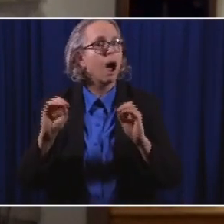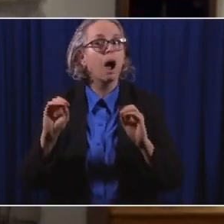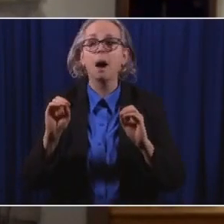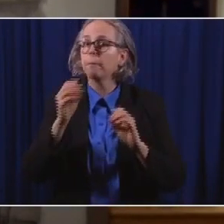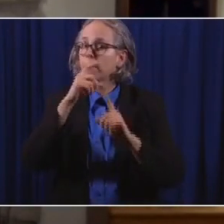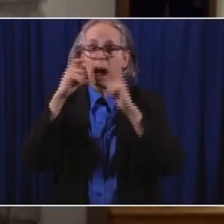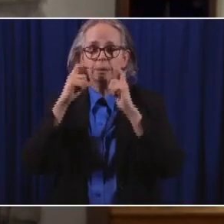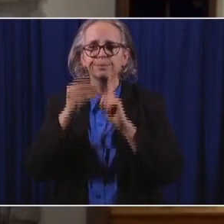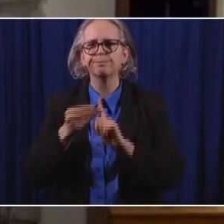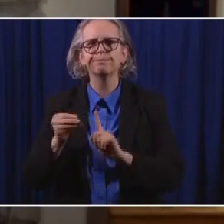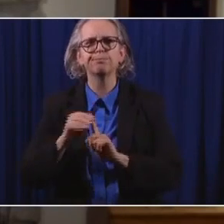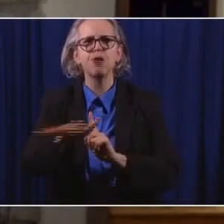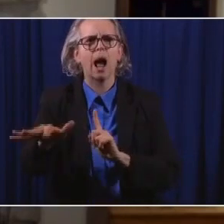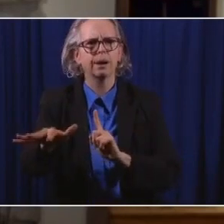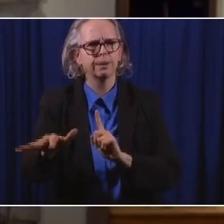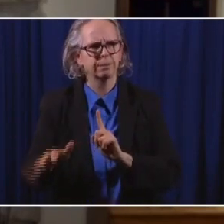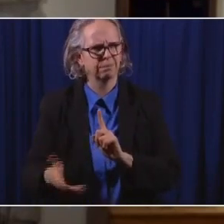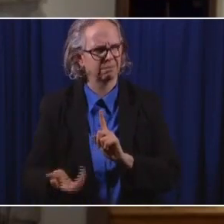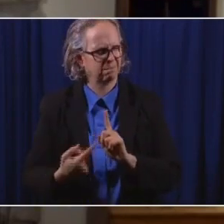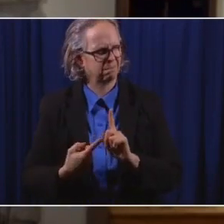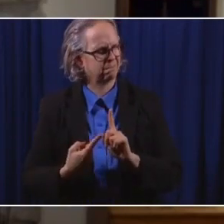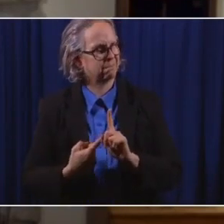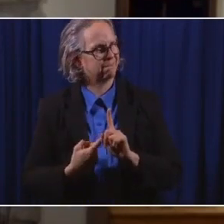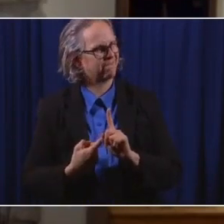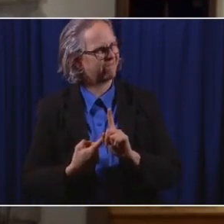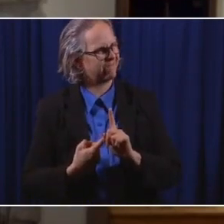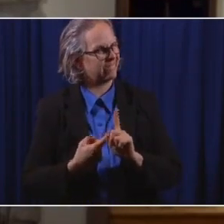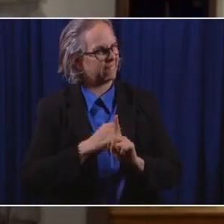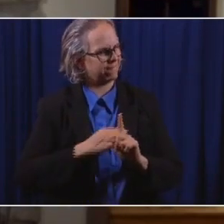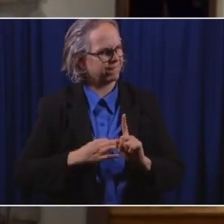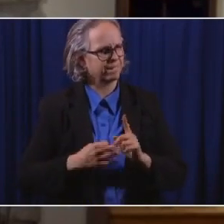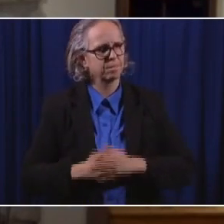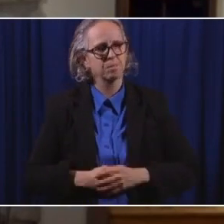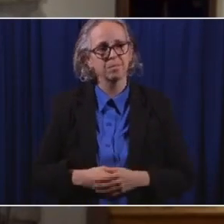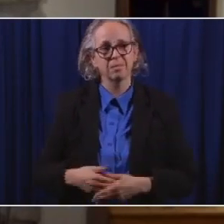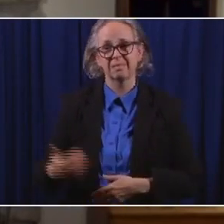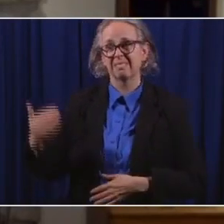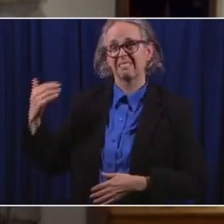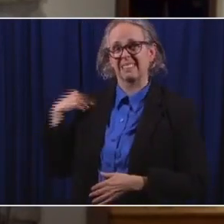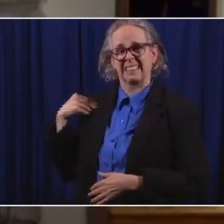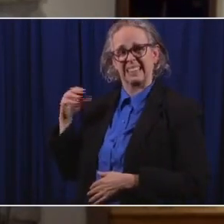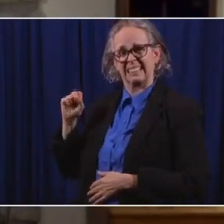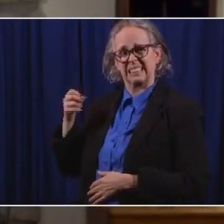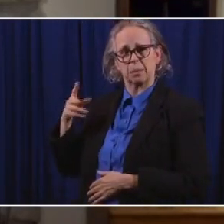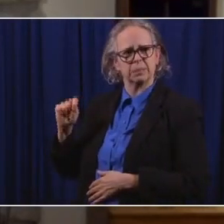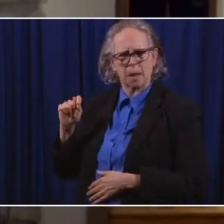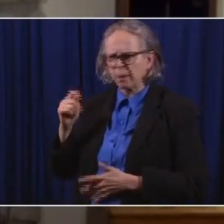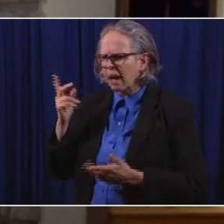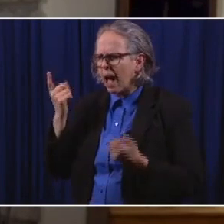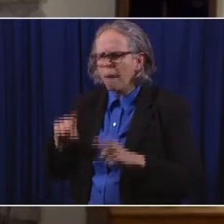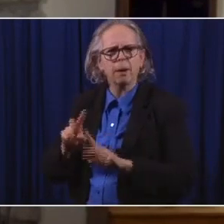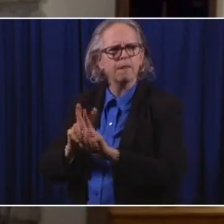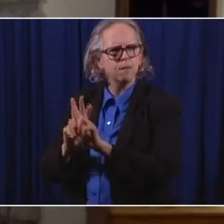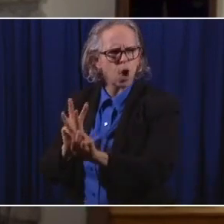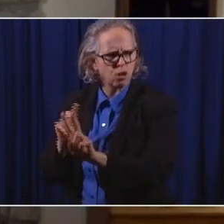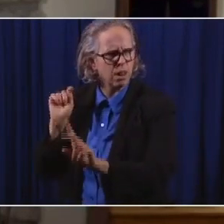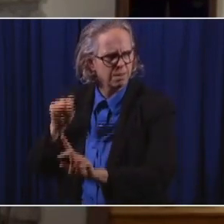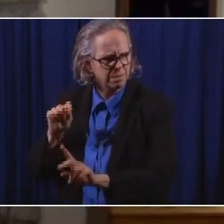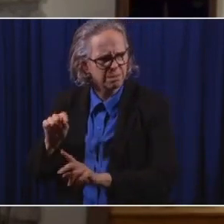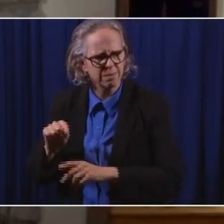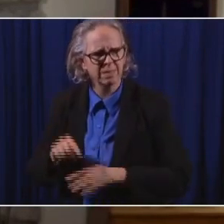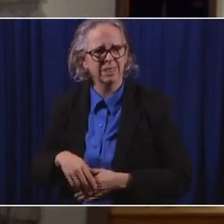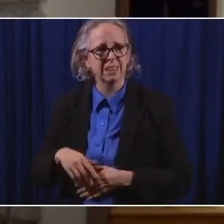funeral at the end of September that now has 19 cases, 19 individuals who have COVID associated with